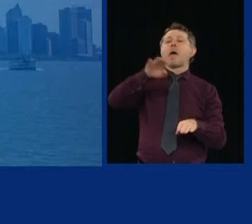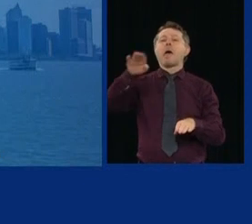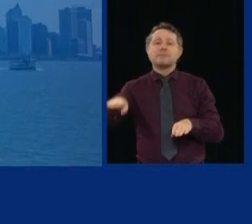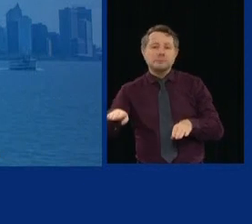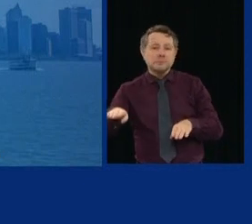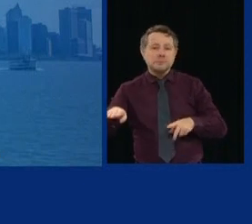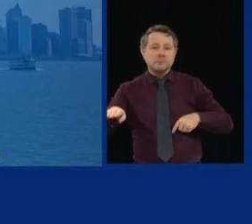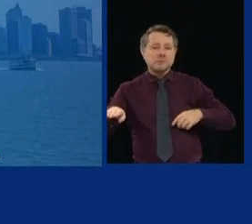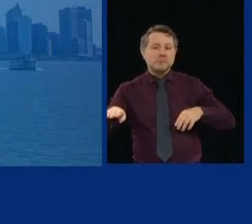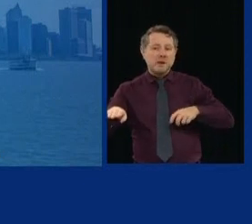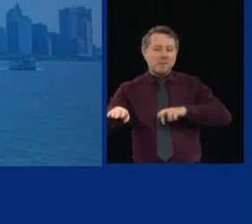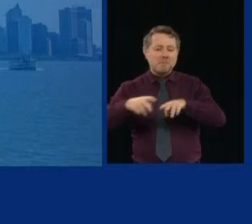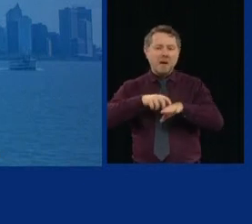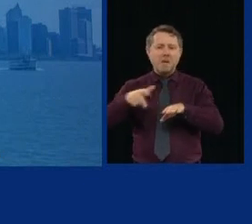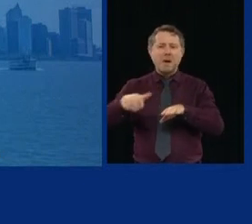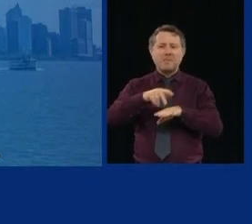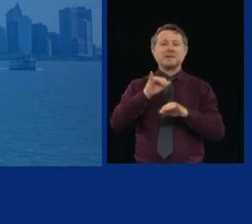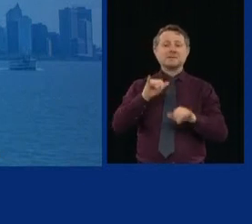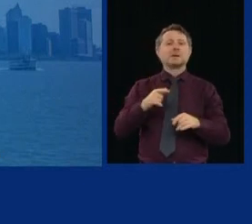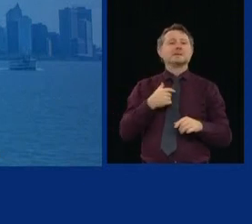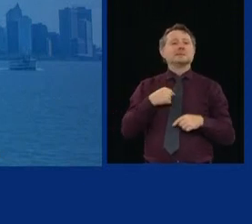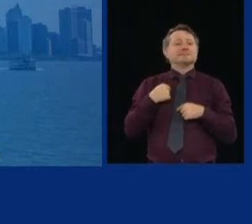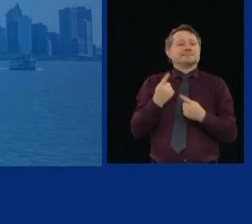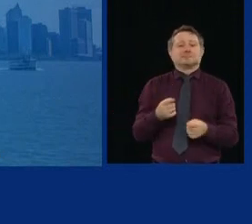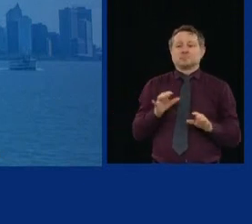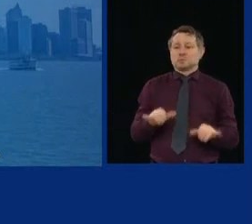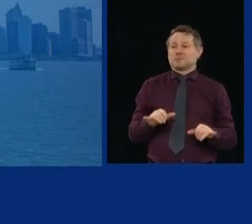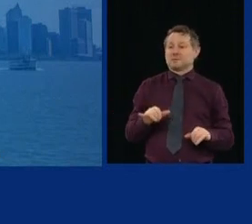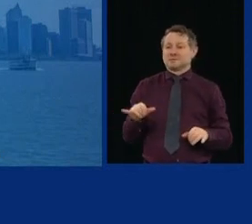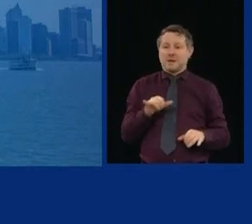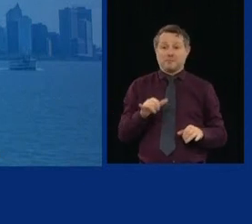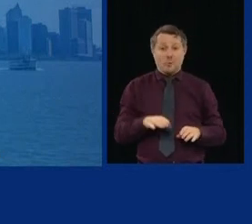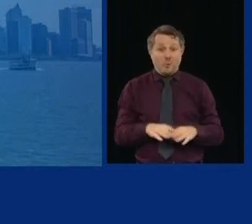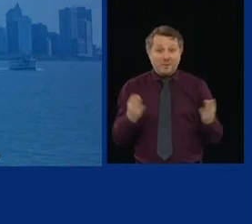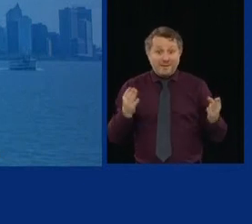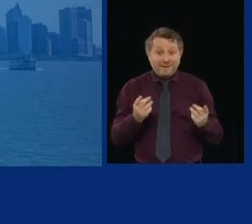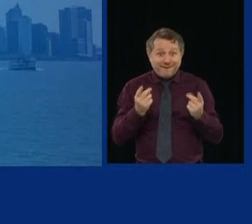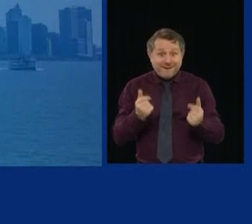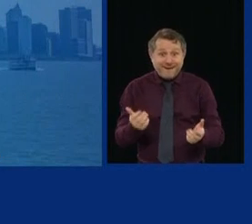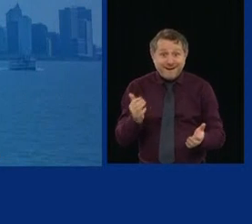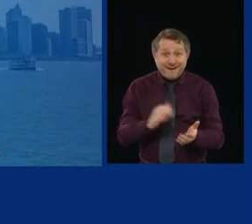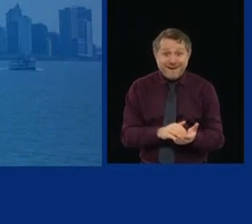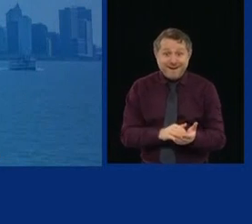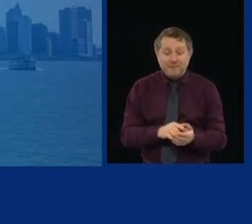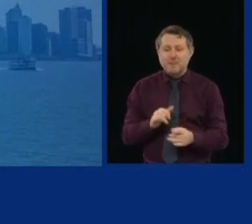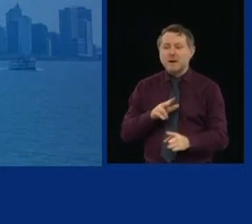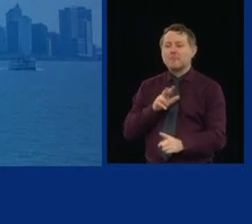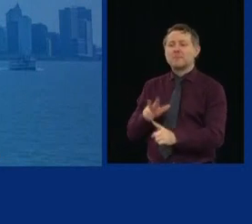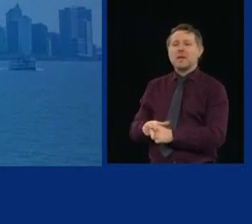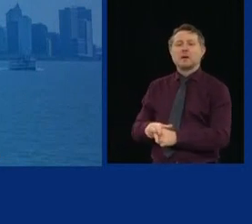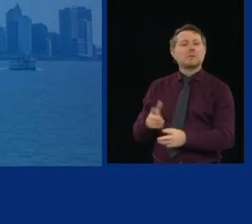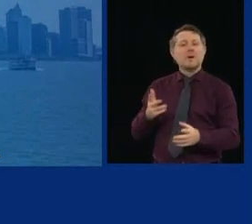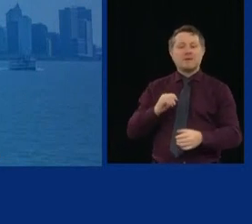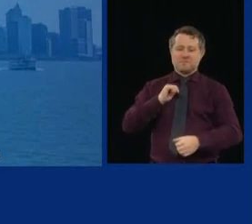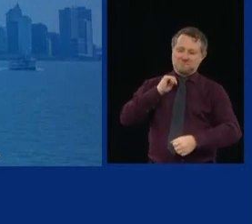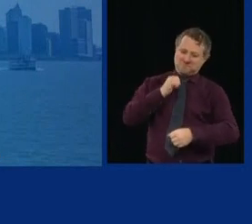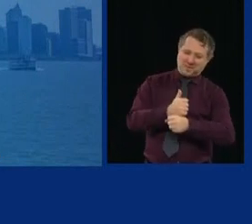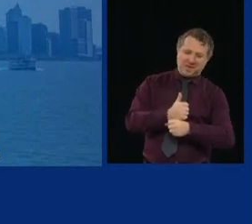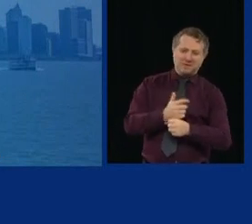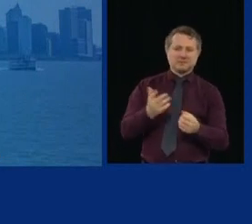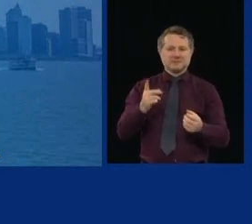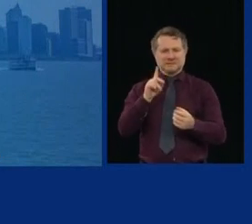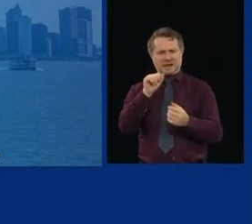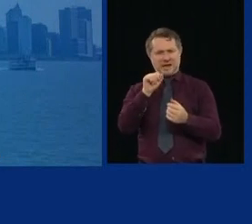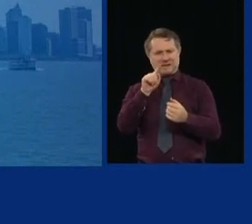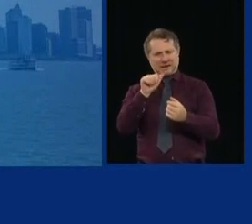That's what we have been doing. This reopening is the most data-driven, fact-specific,